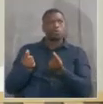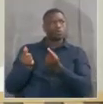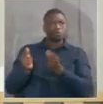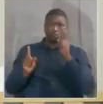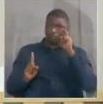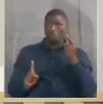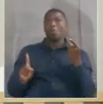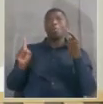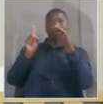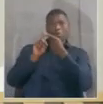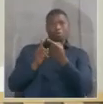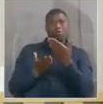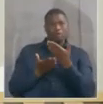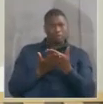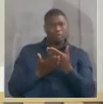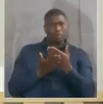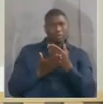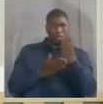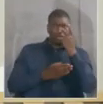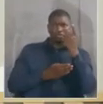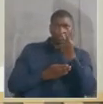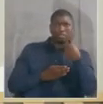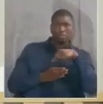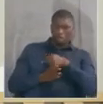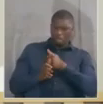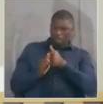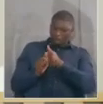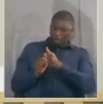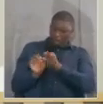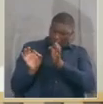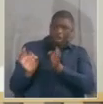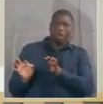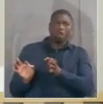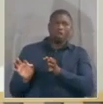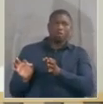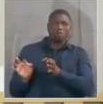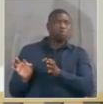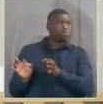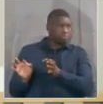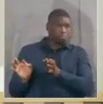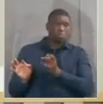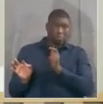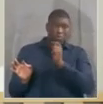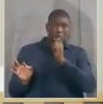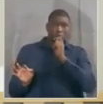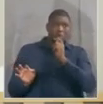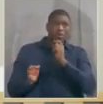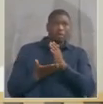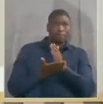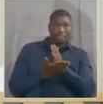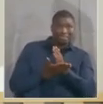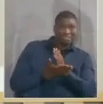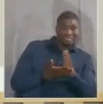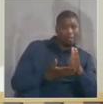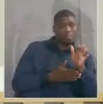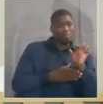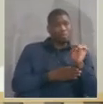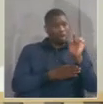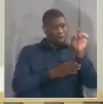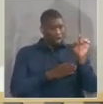see that we are not off track. There are areas that are talking to